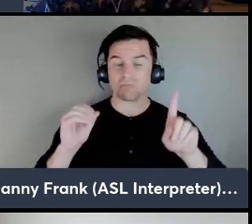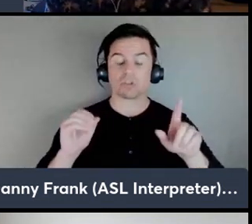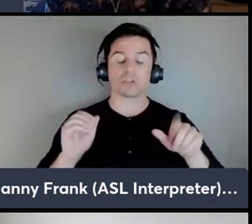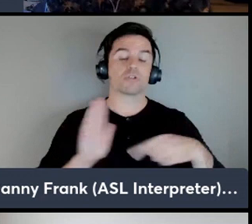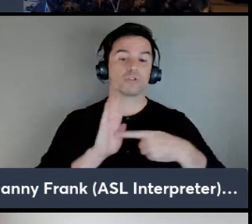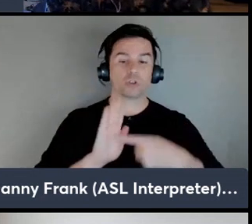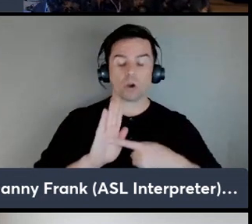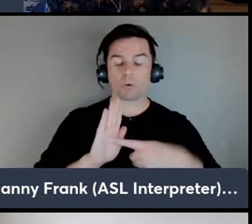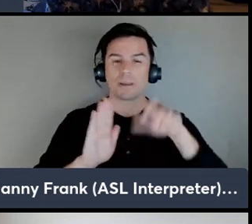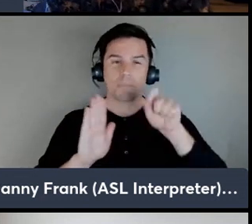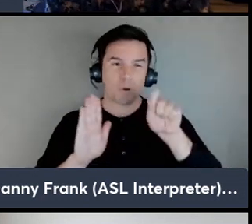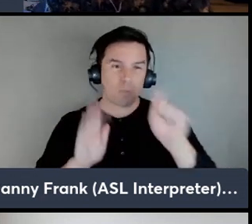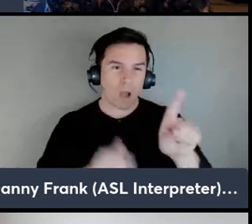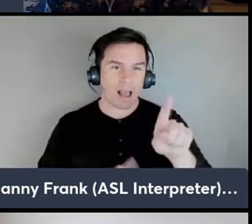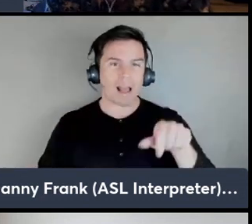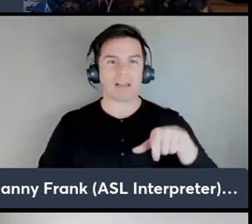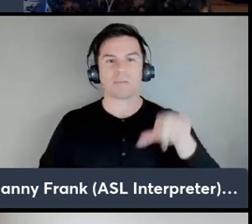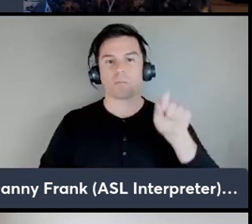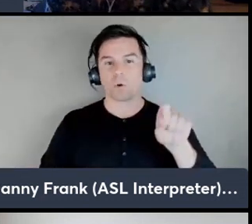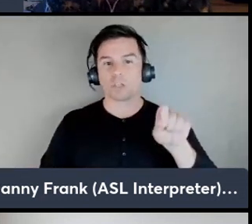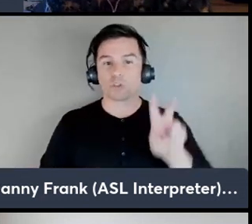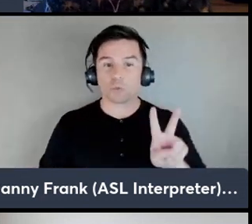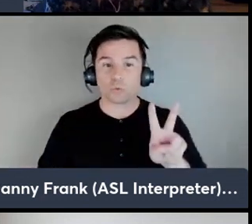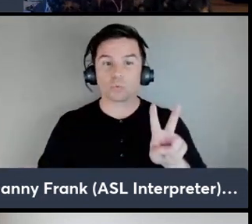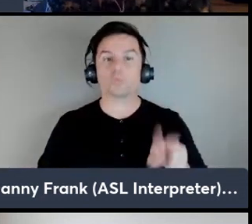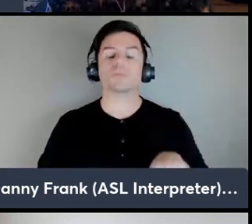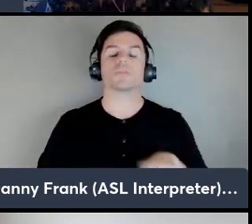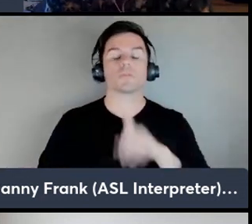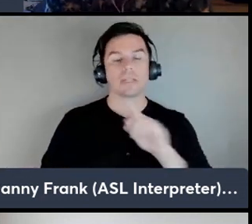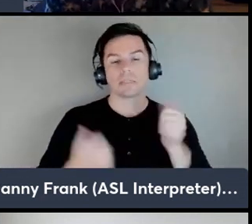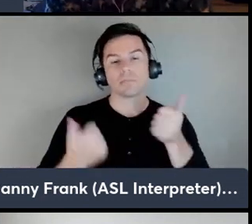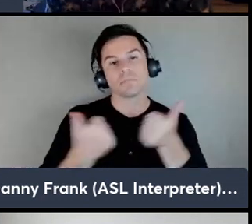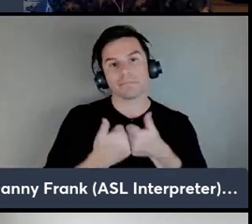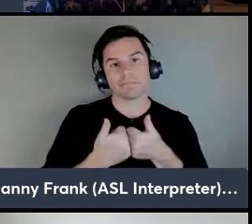0.1 and 0.2 is really challenging.